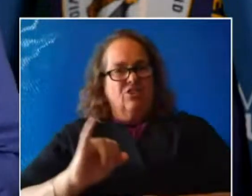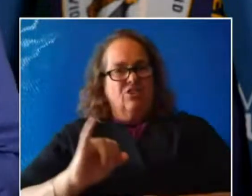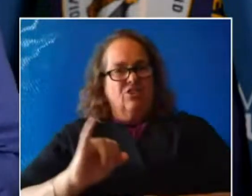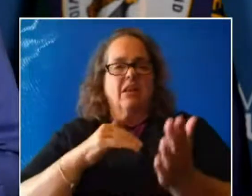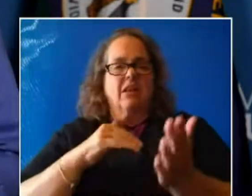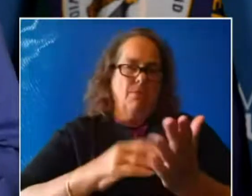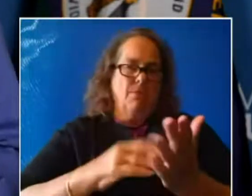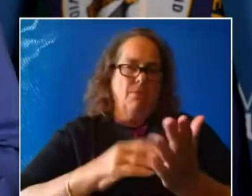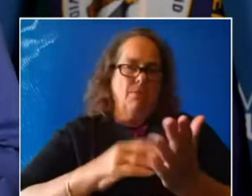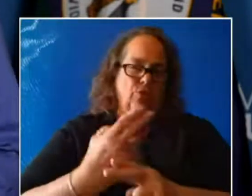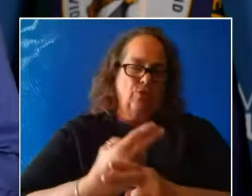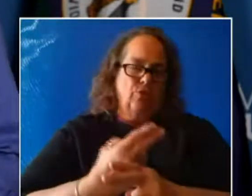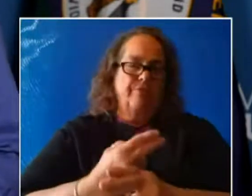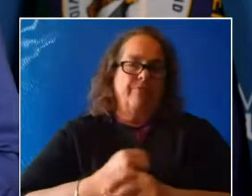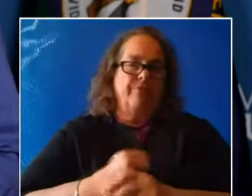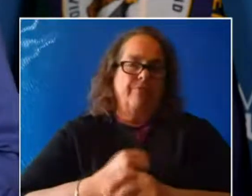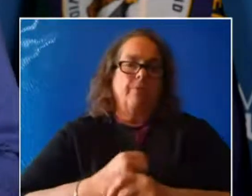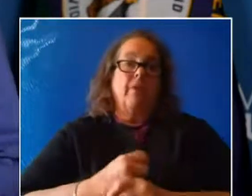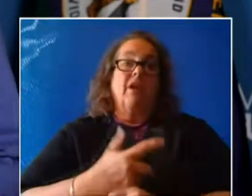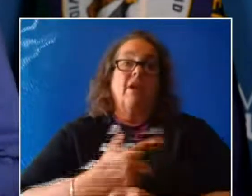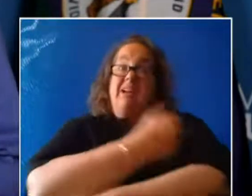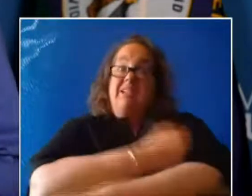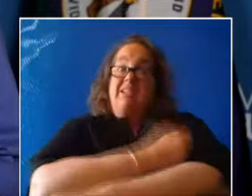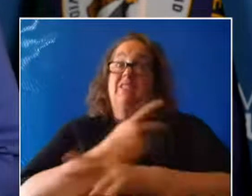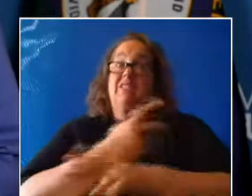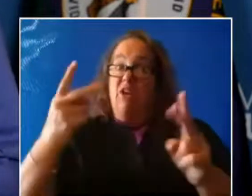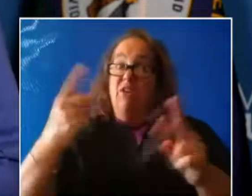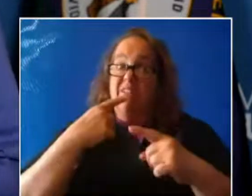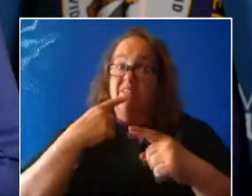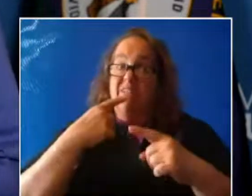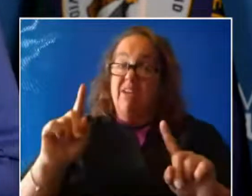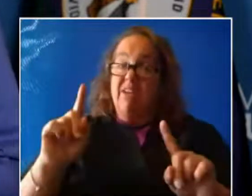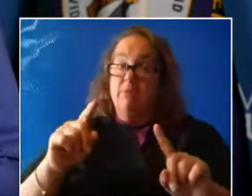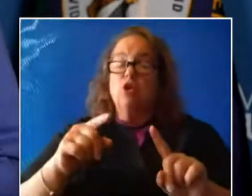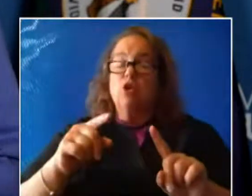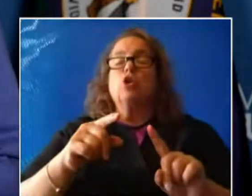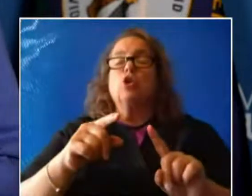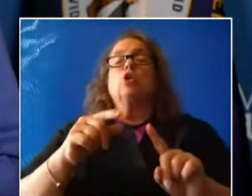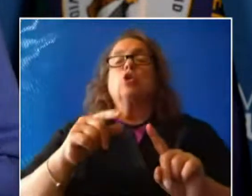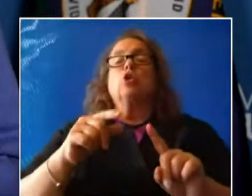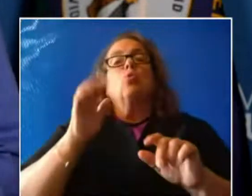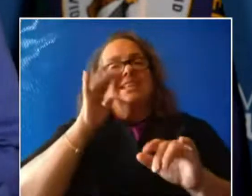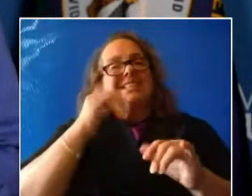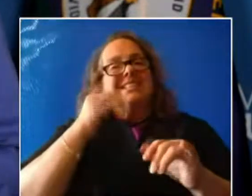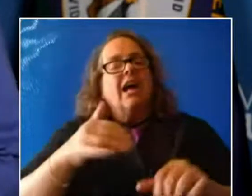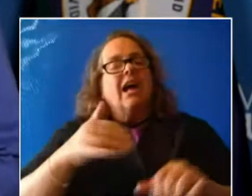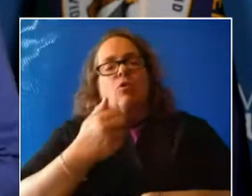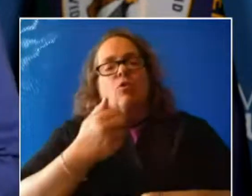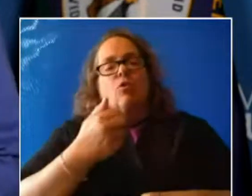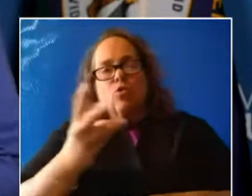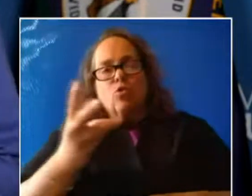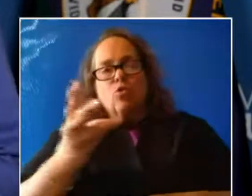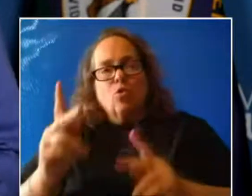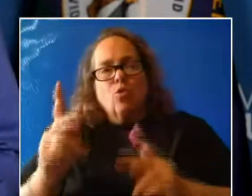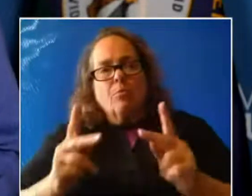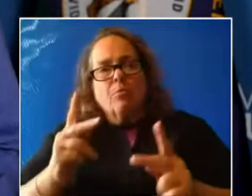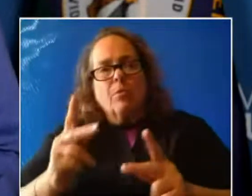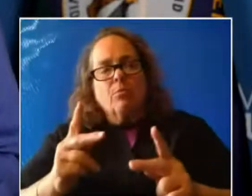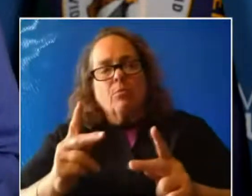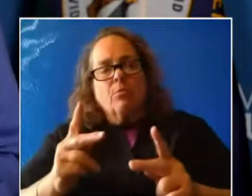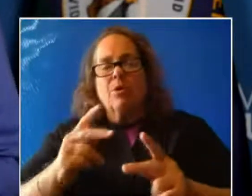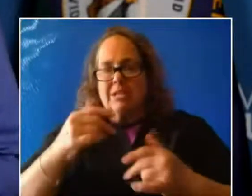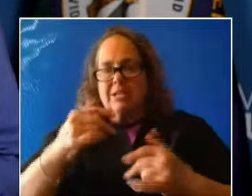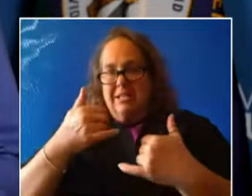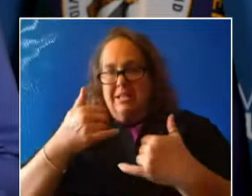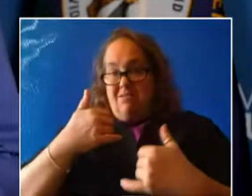highly effective, and you still are going to have some people who don't mount as robust an immune response and still get infected. So